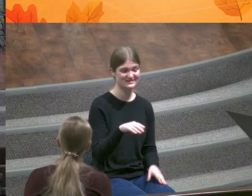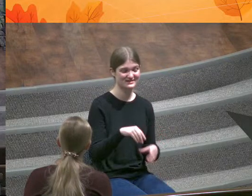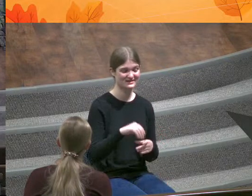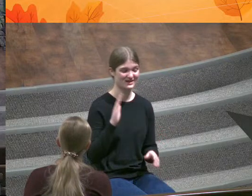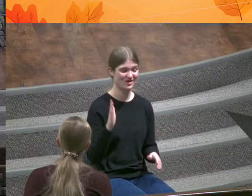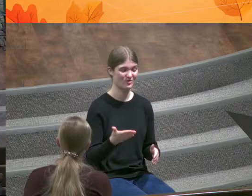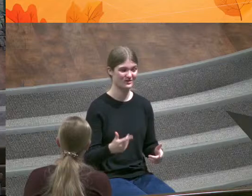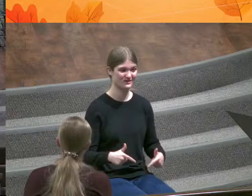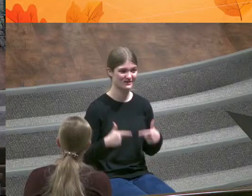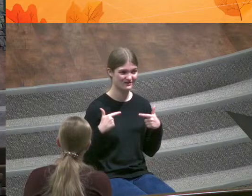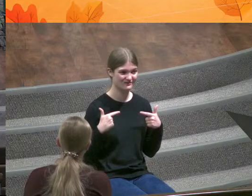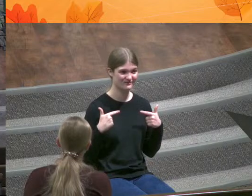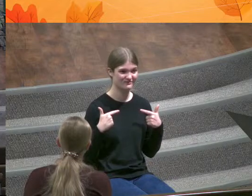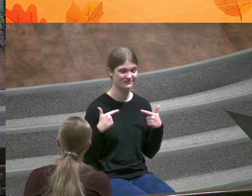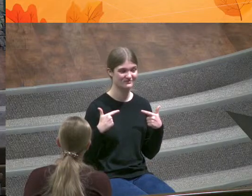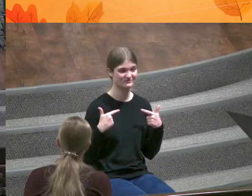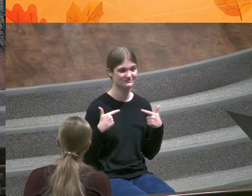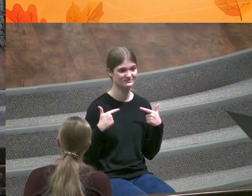in our life.